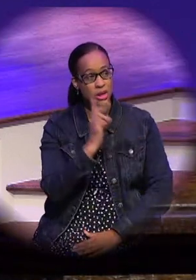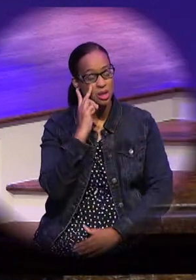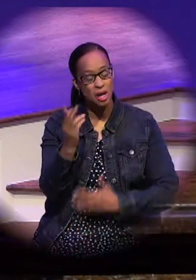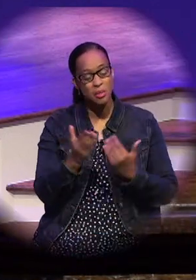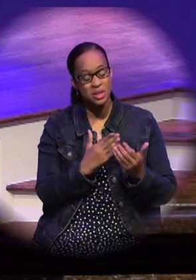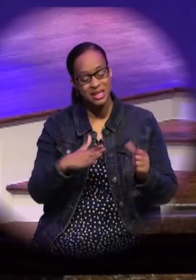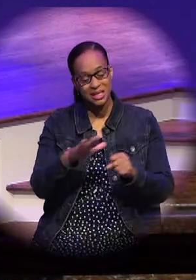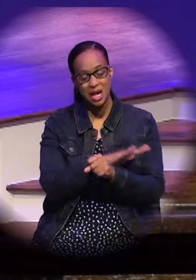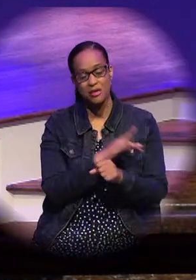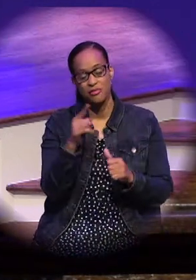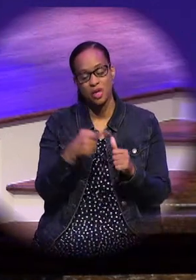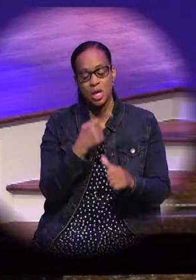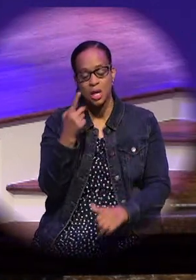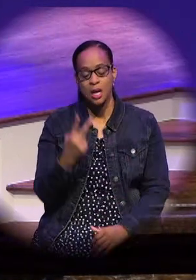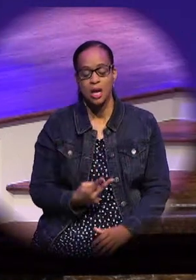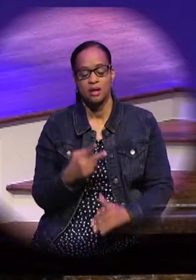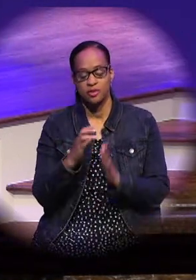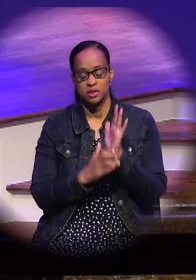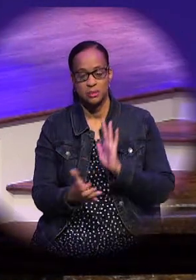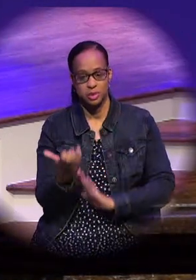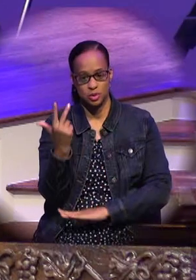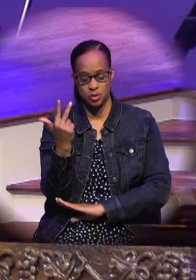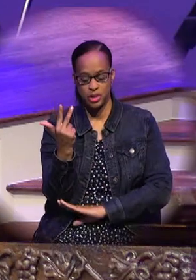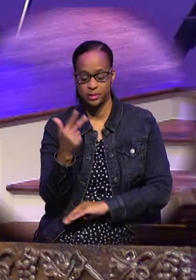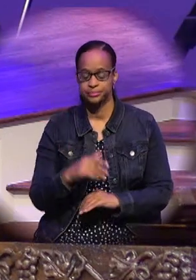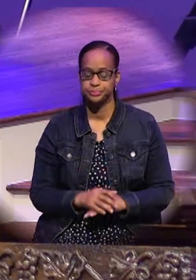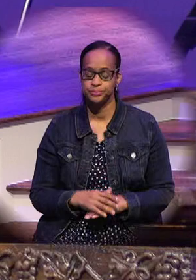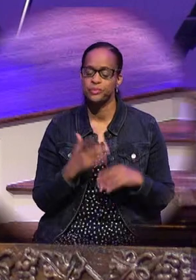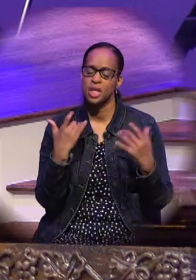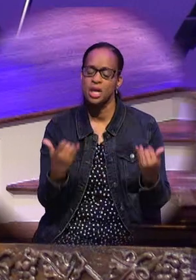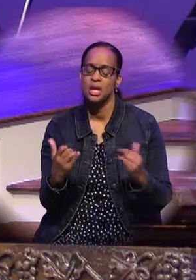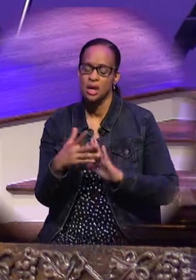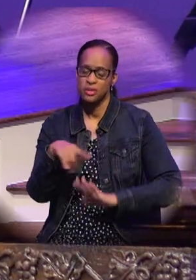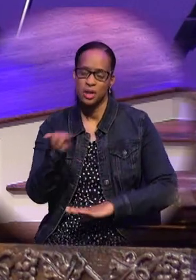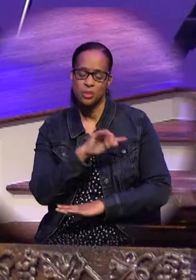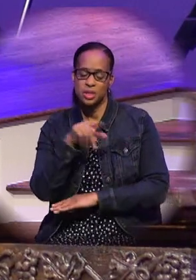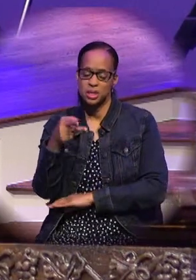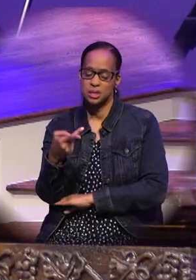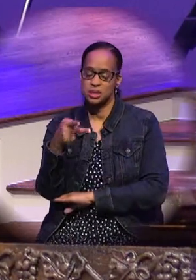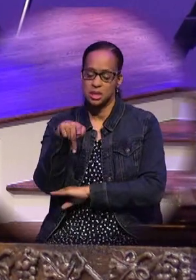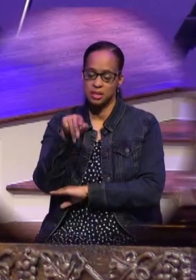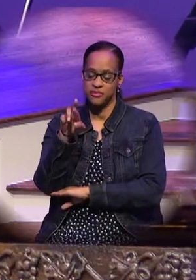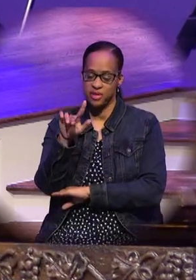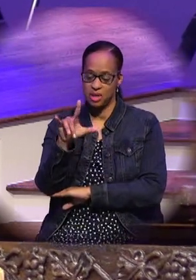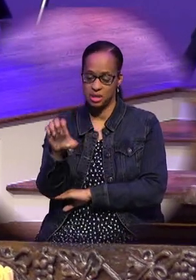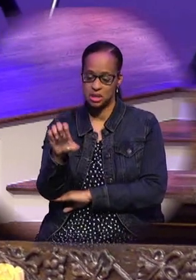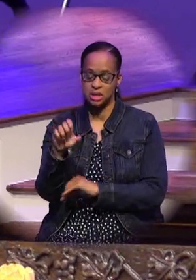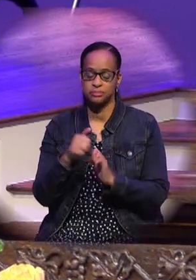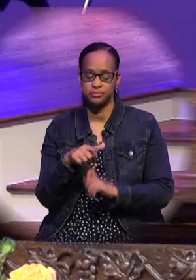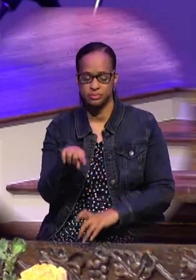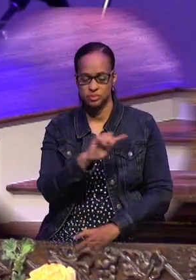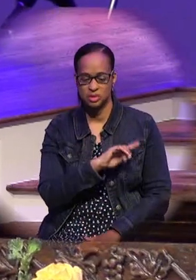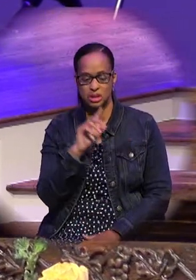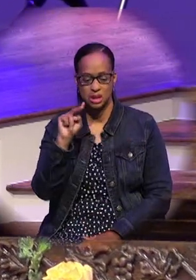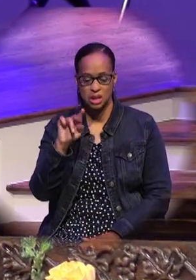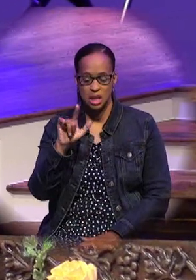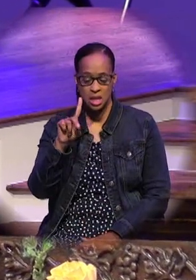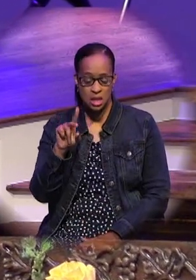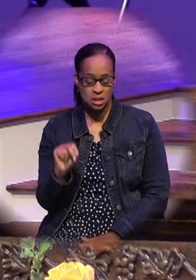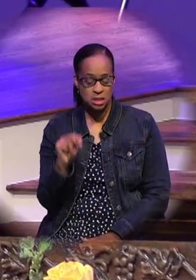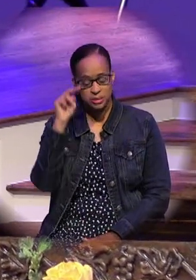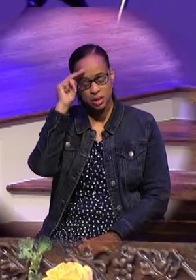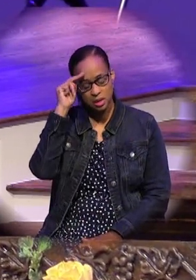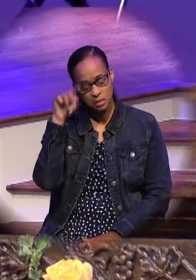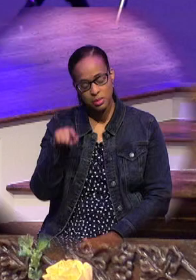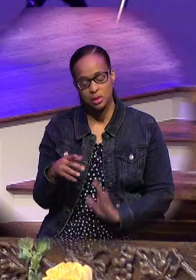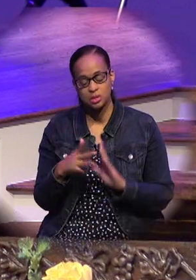the entire first half of chapter 3. It says, "Now there was a Pharisee, a man named Nicodemus, who was a member of the Jewish ruling